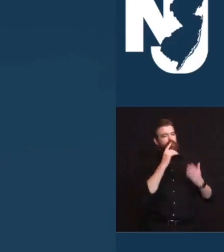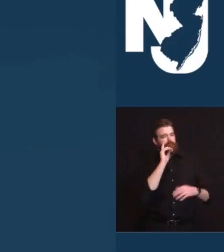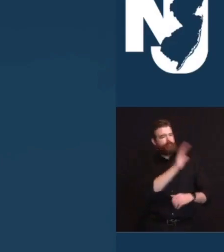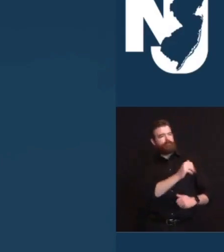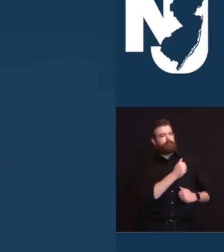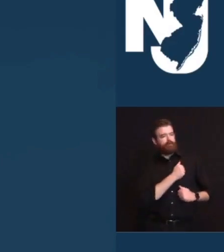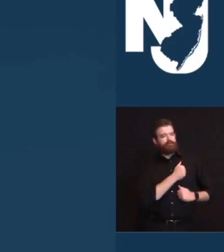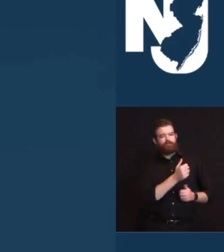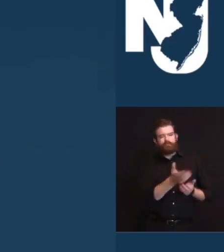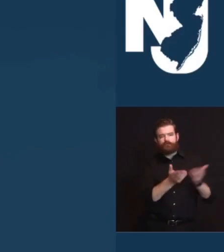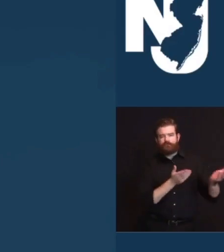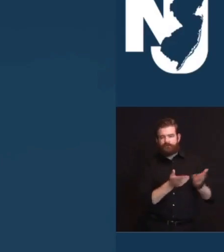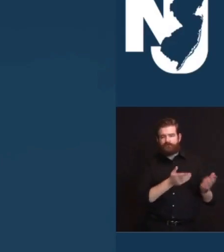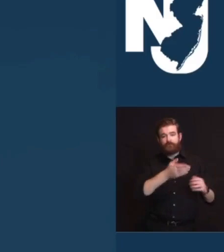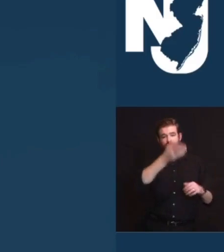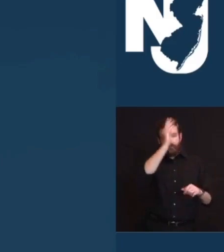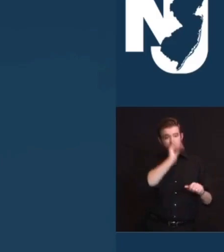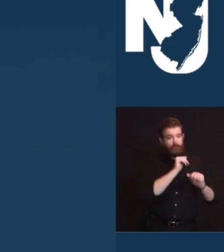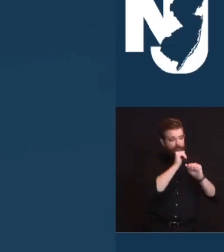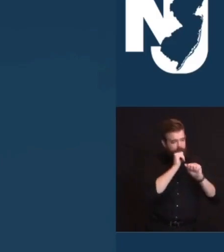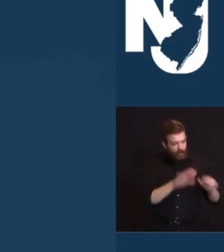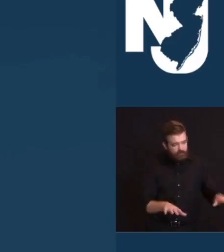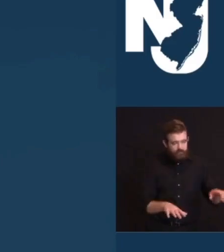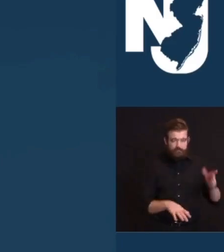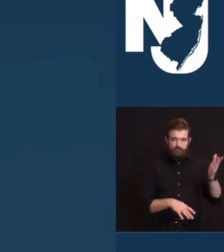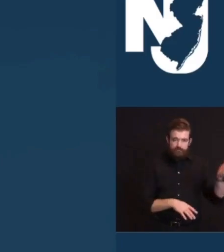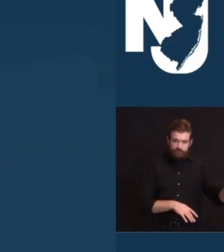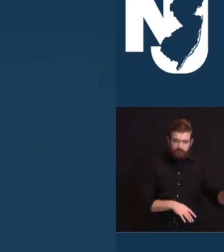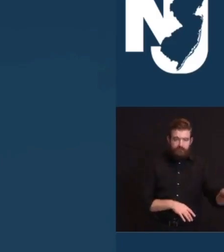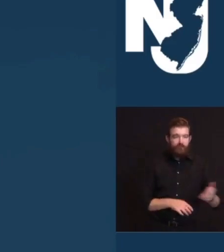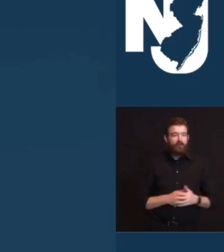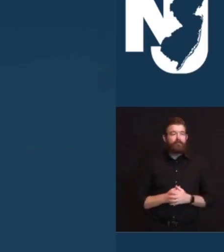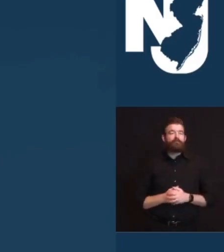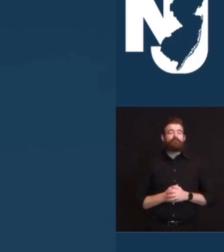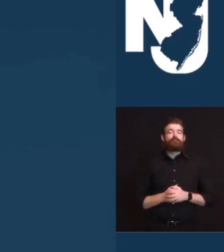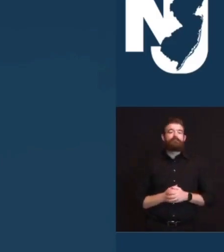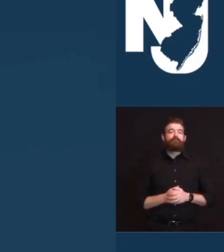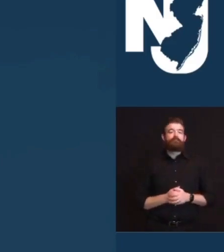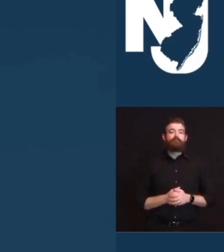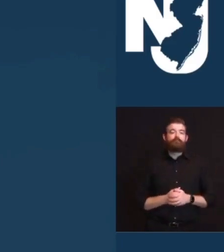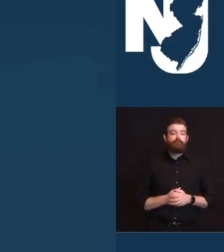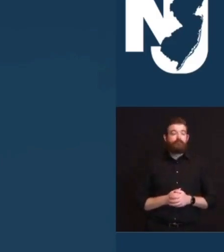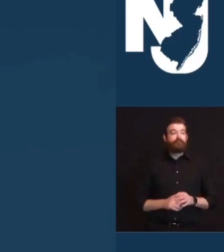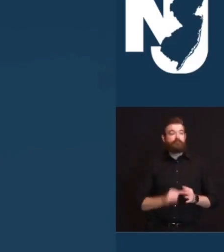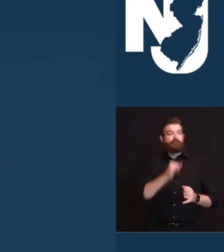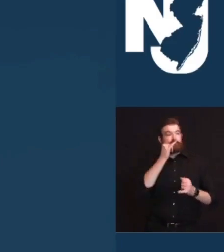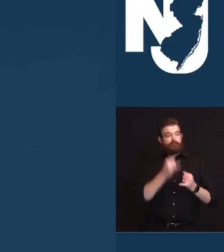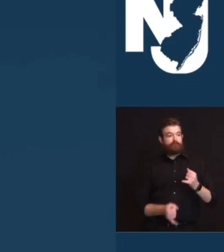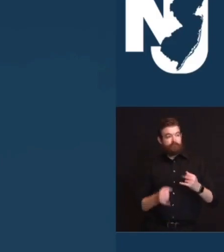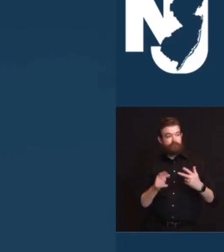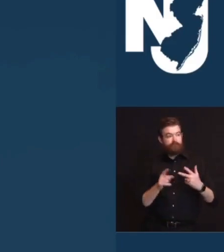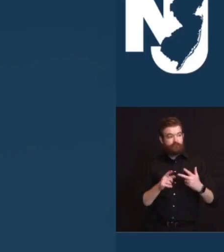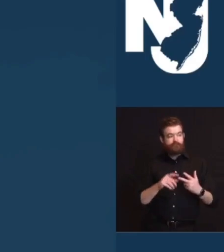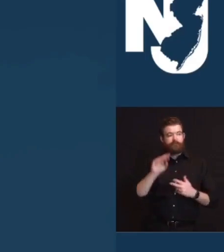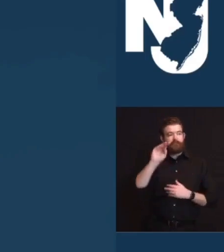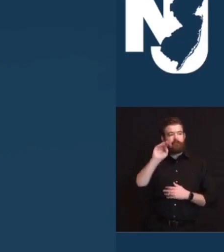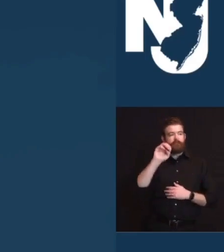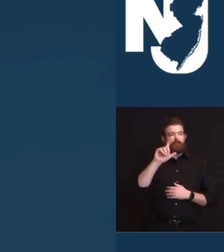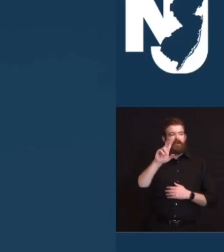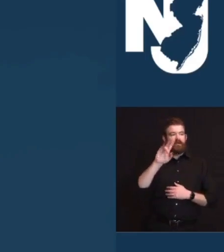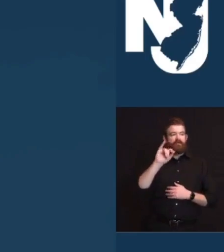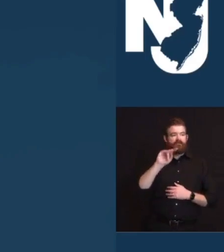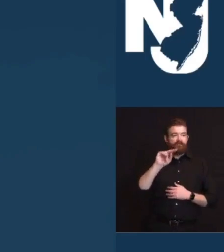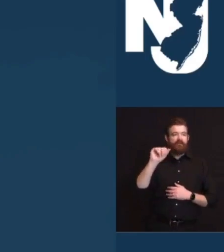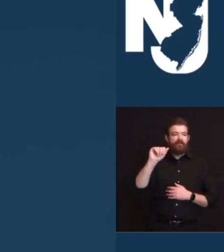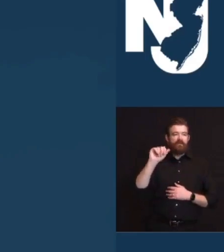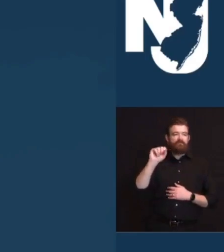and watch over him and all those who remember him. Finally today, we remember West Orange's